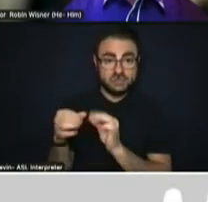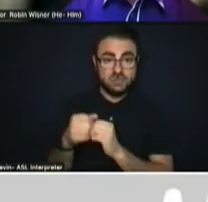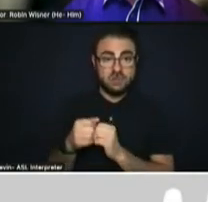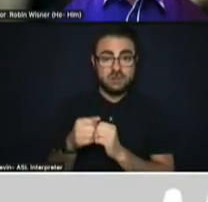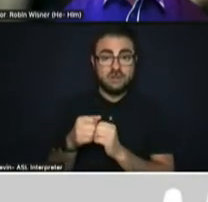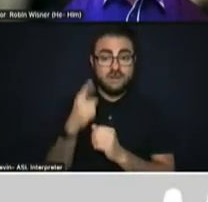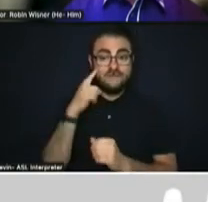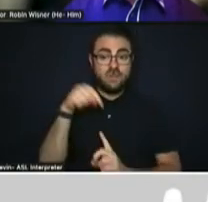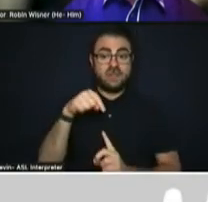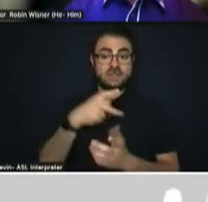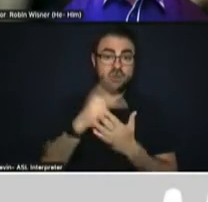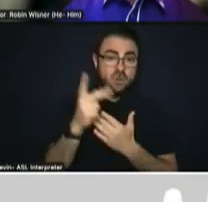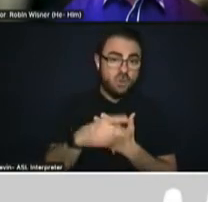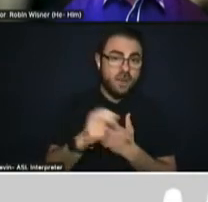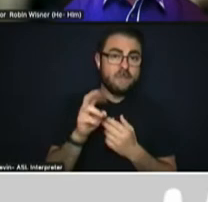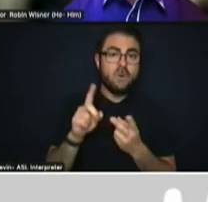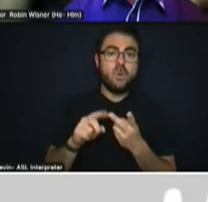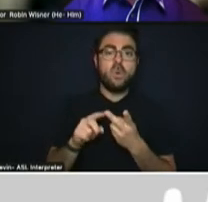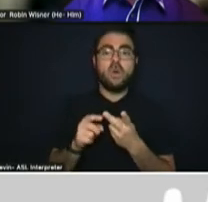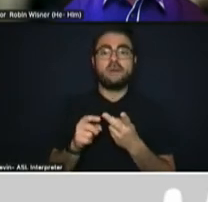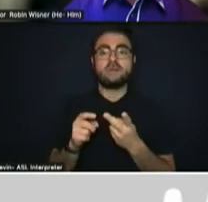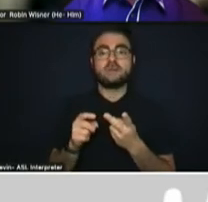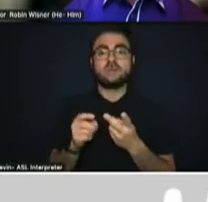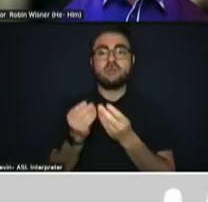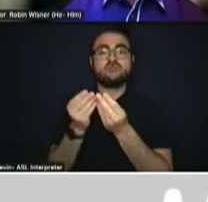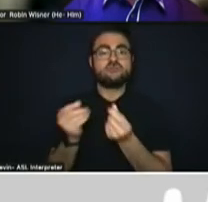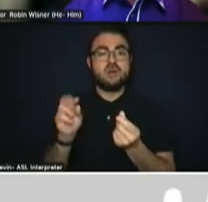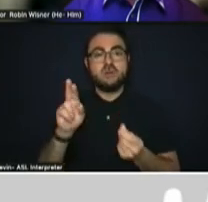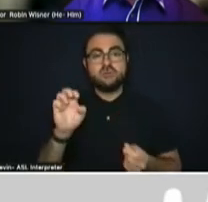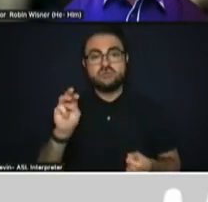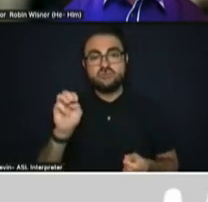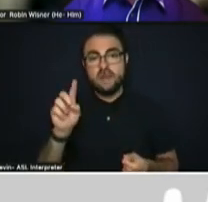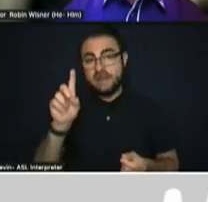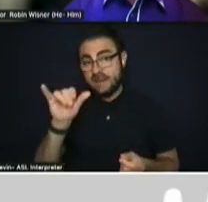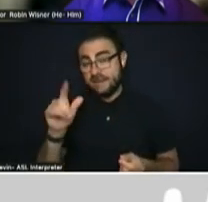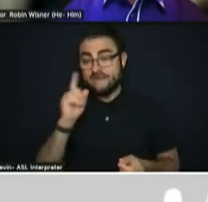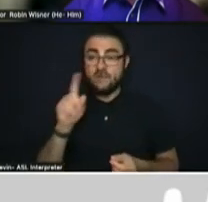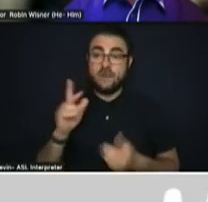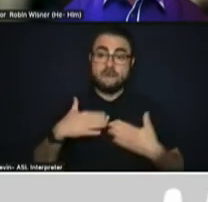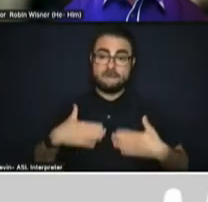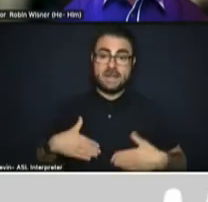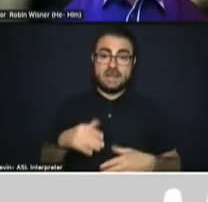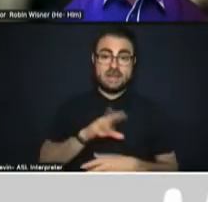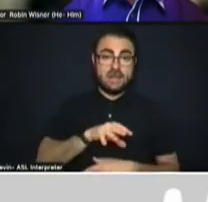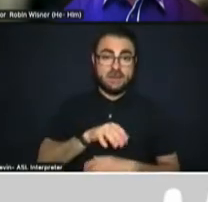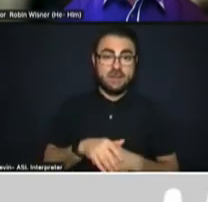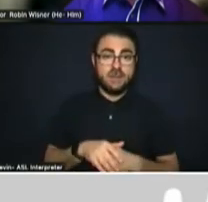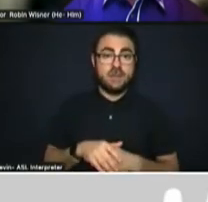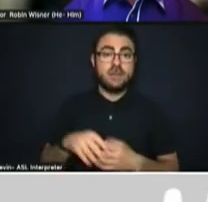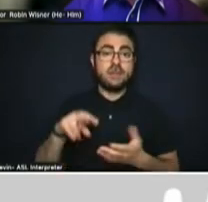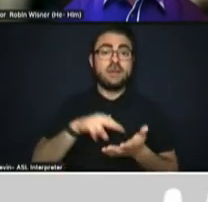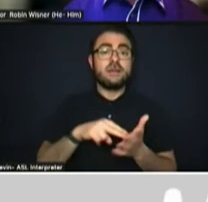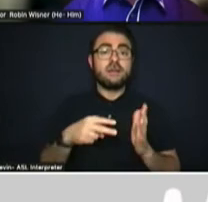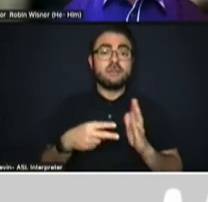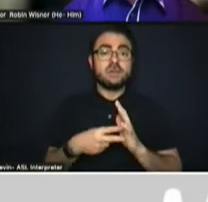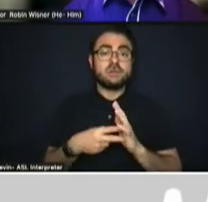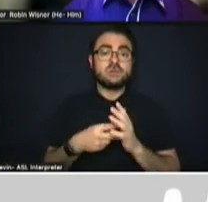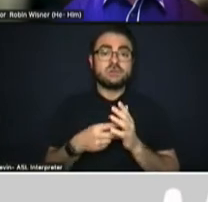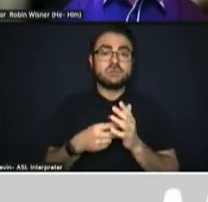program or in the remedy of a body-worn camera program is meant to dilute existing provisions. So